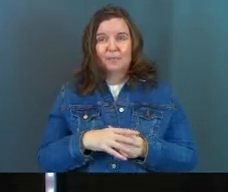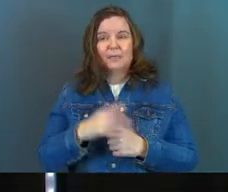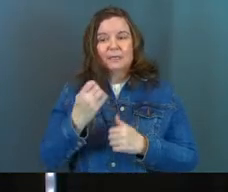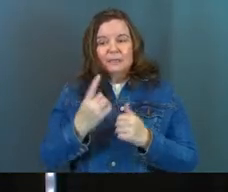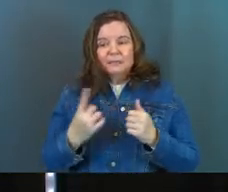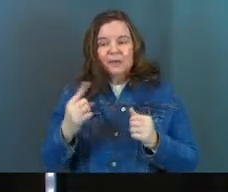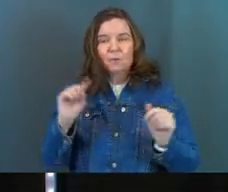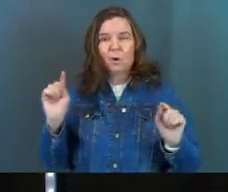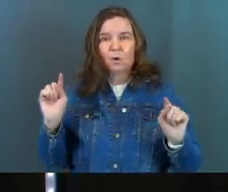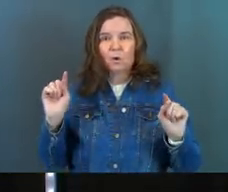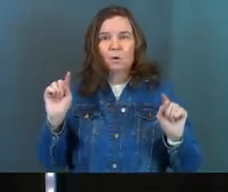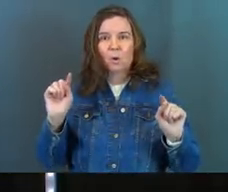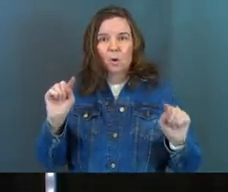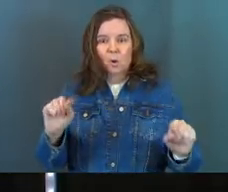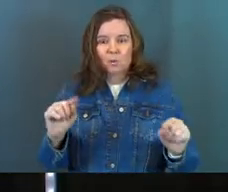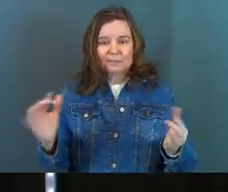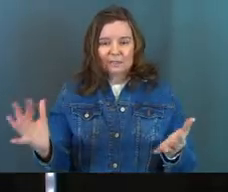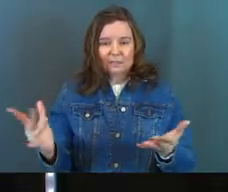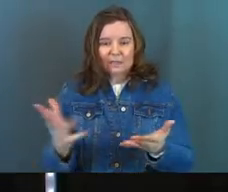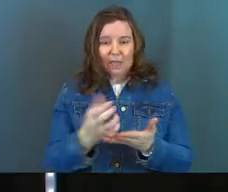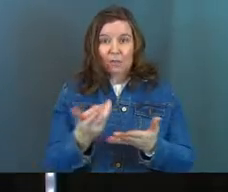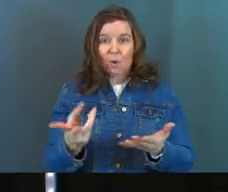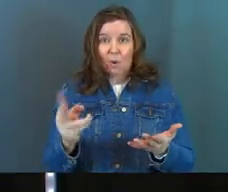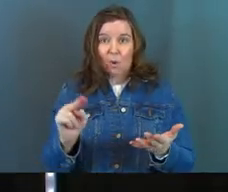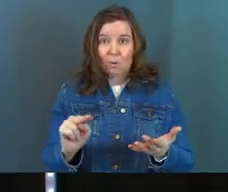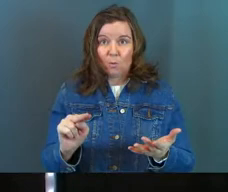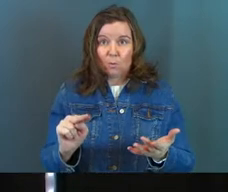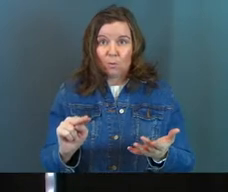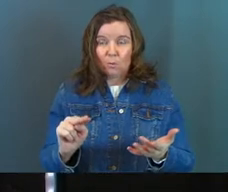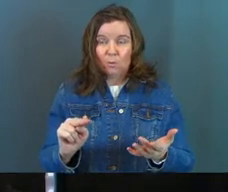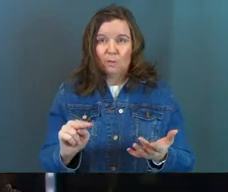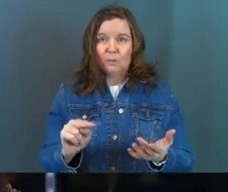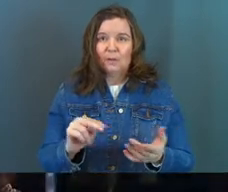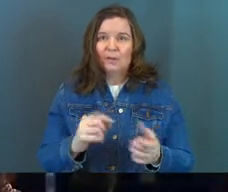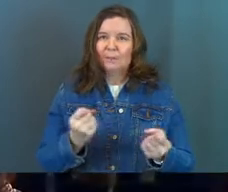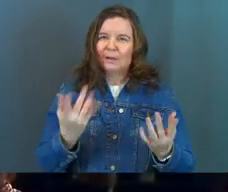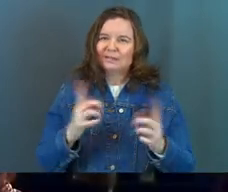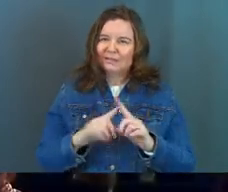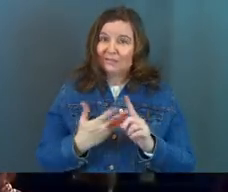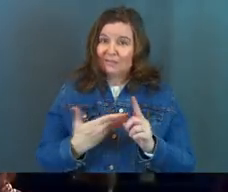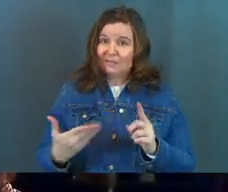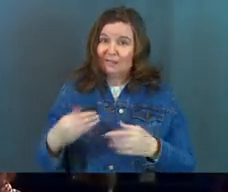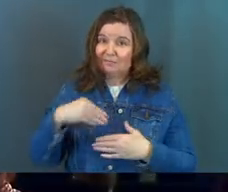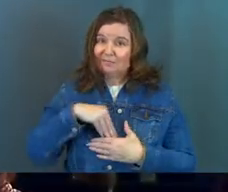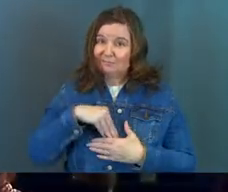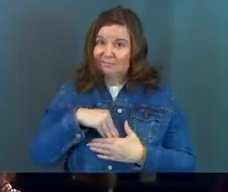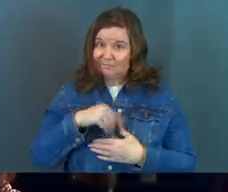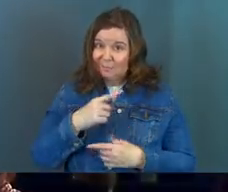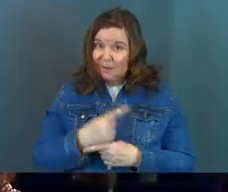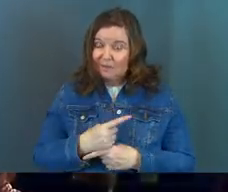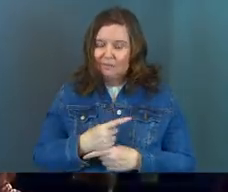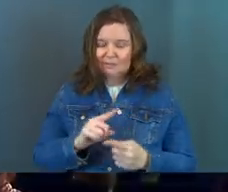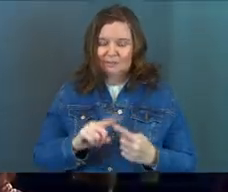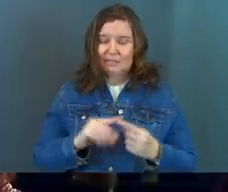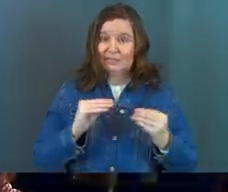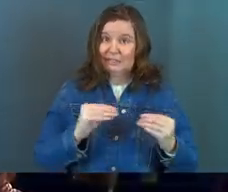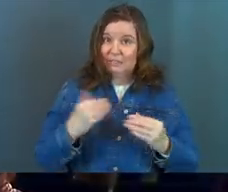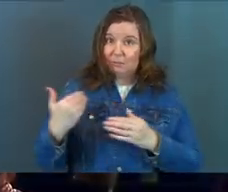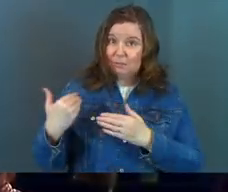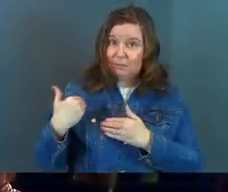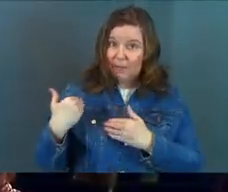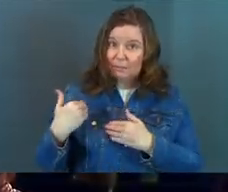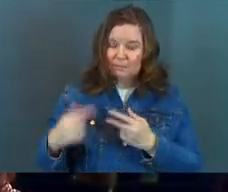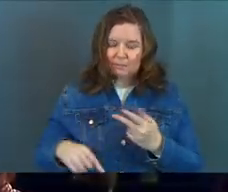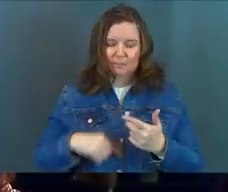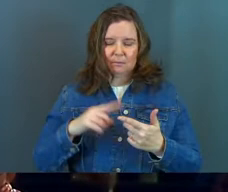if everybody goes and gathers their own, it does a whole bunch of stuff, does it not? Yeah, it teaches them